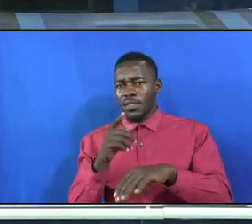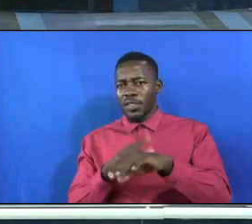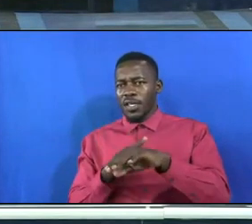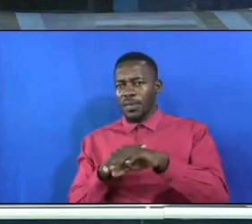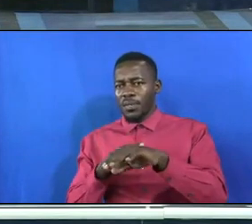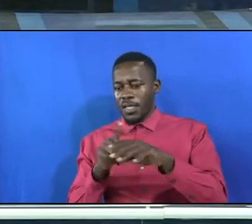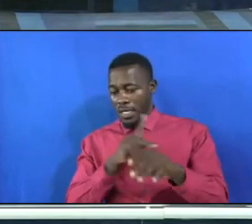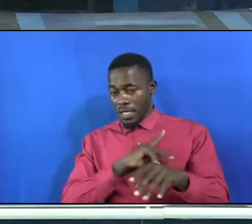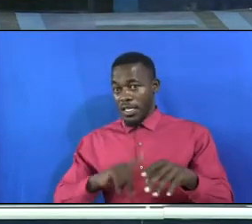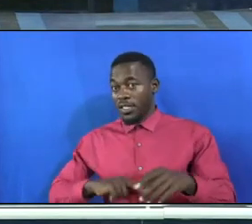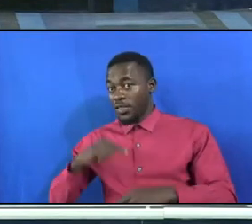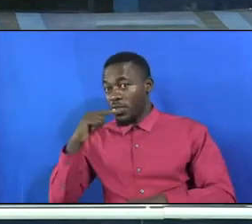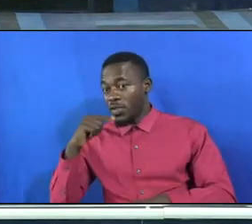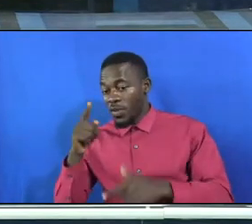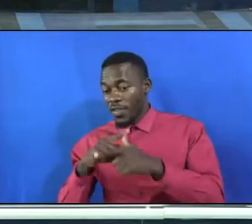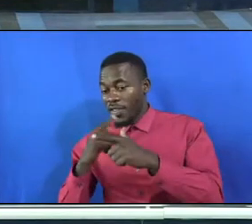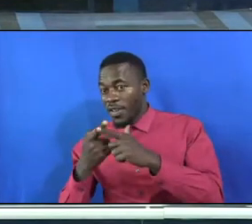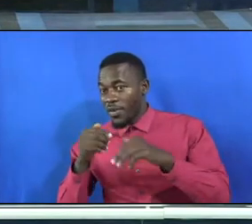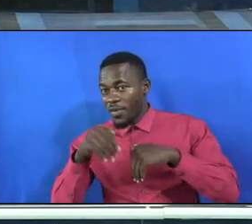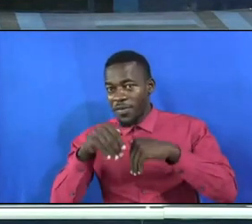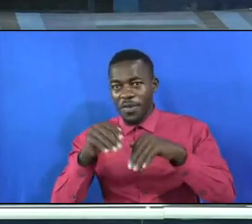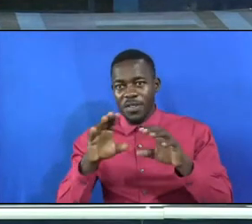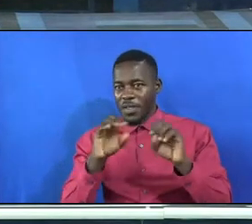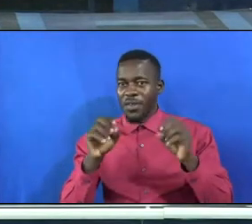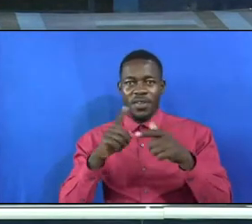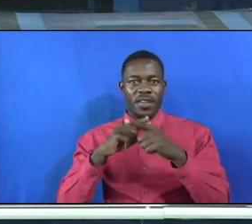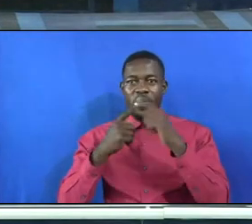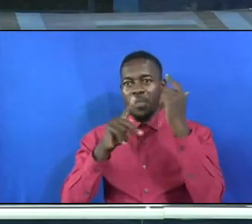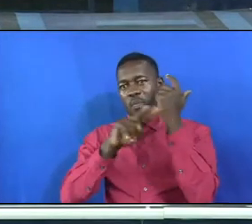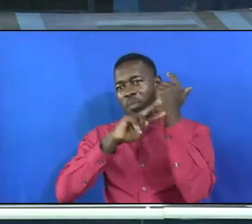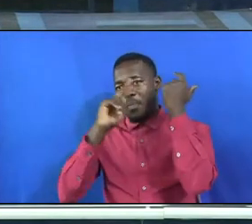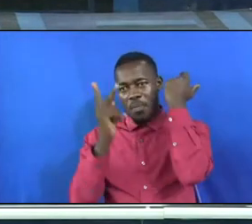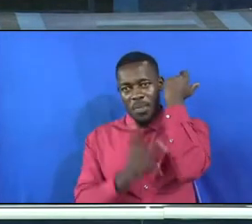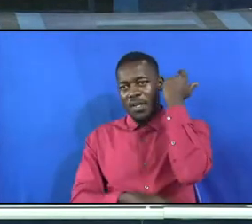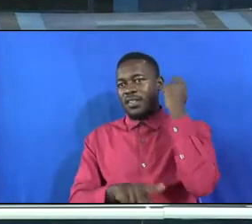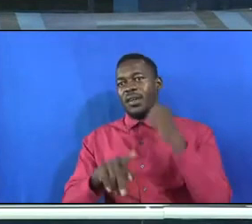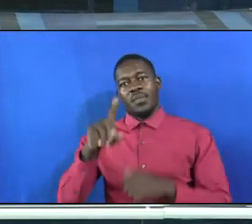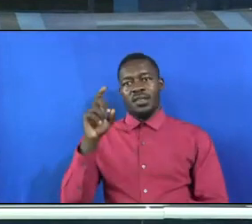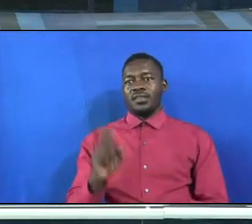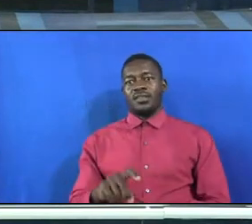I mean, nikunywa maji tu, kupita tu, you know.